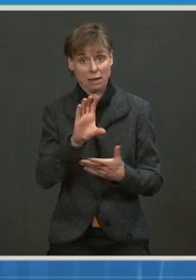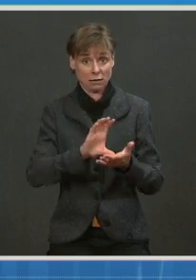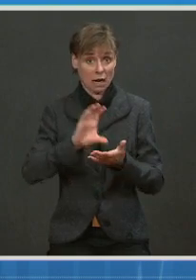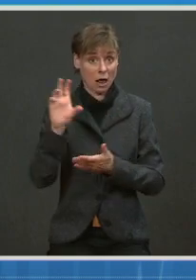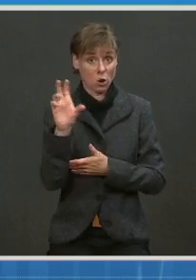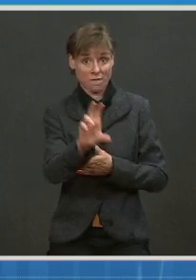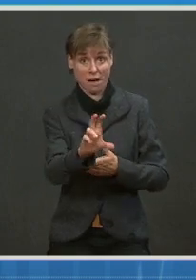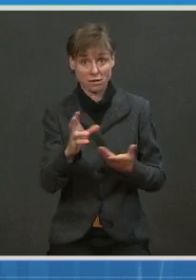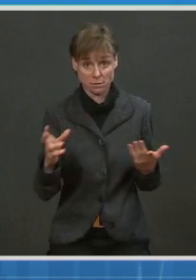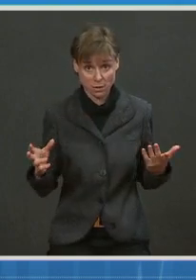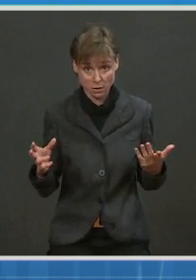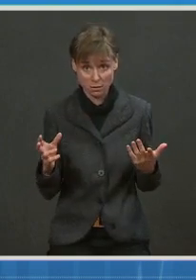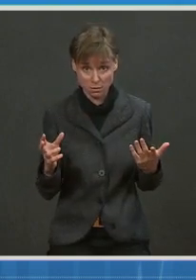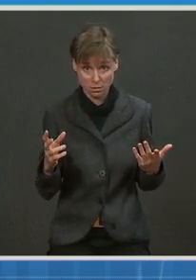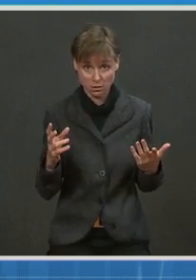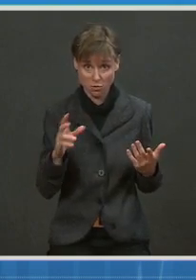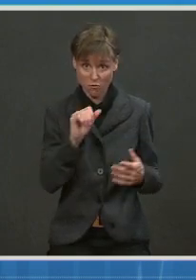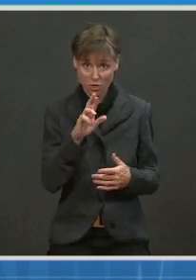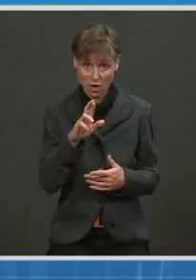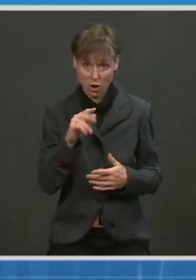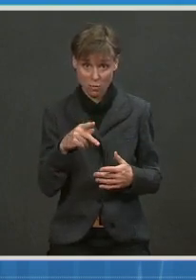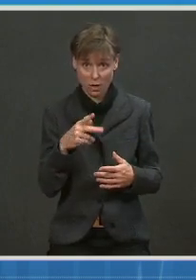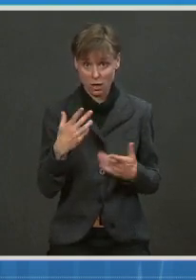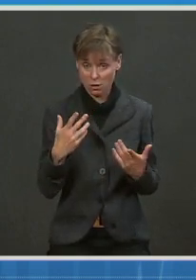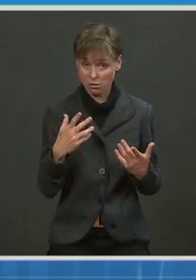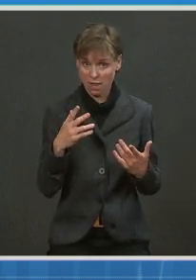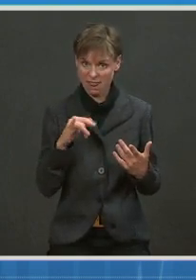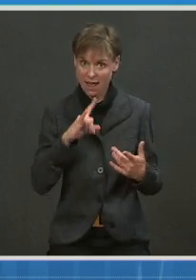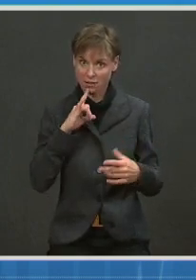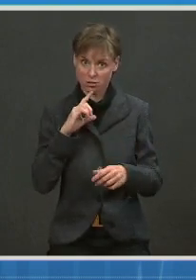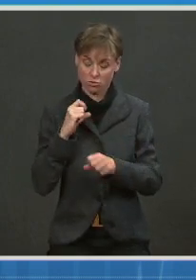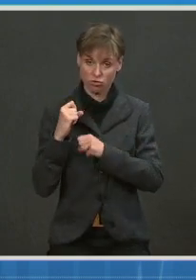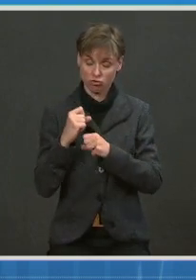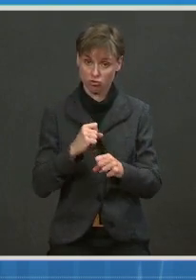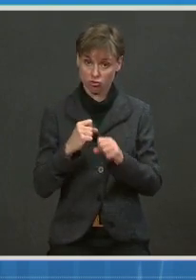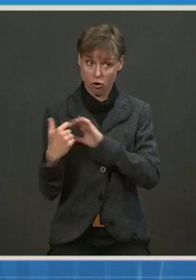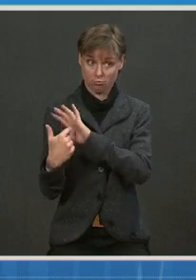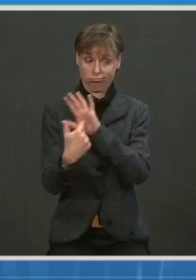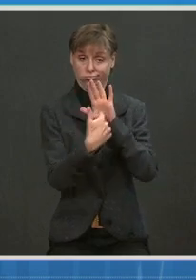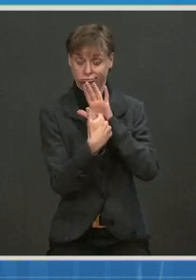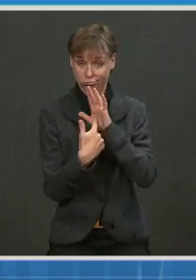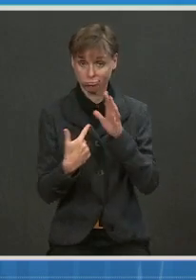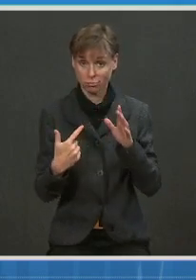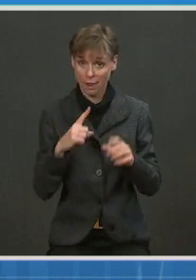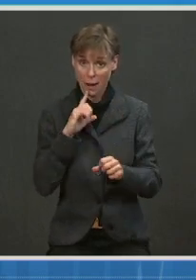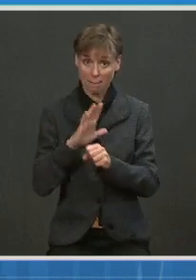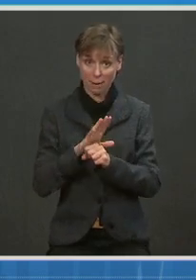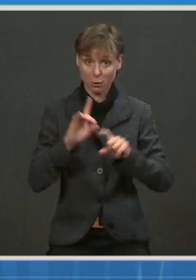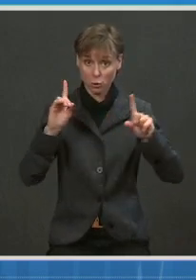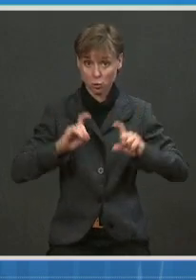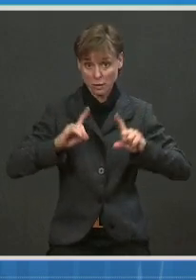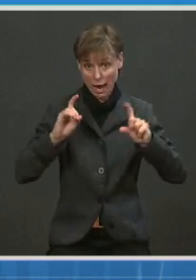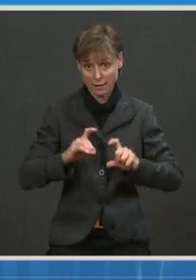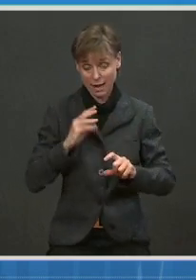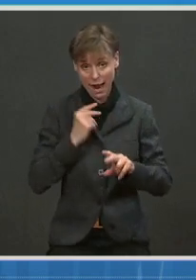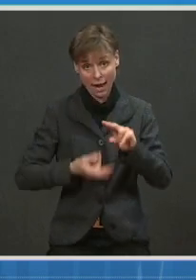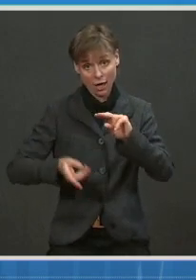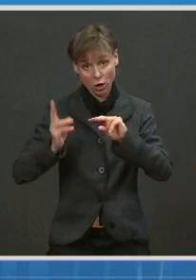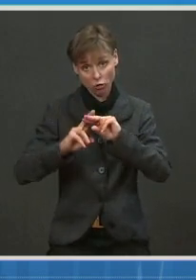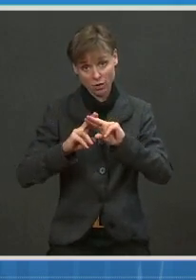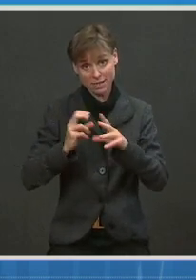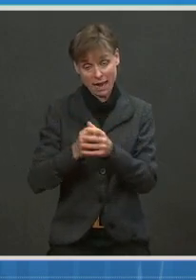signal to all about our commitment to testing and the importance of continuing to ramp up and expand